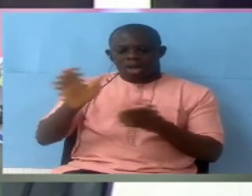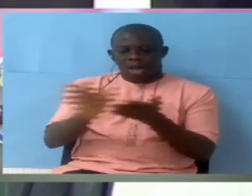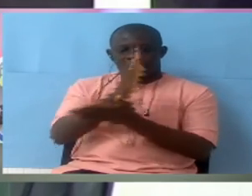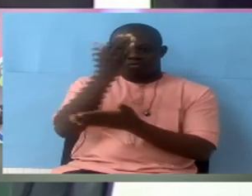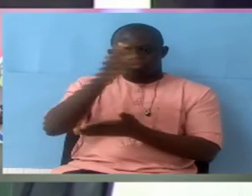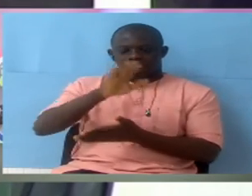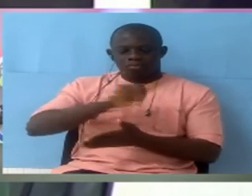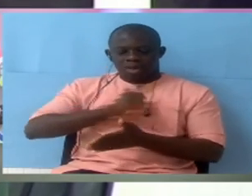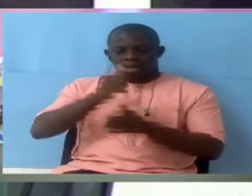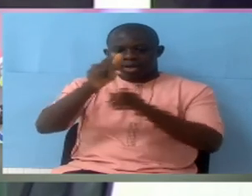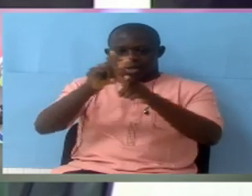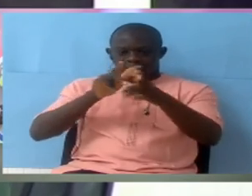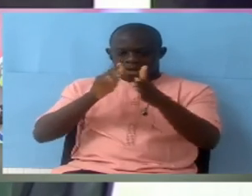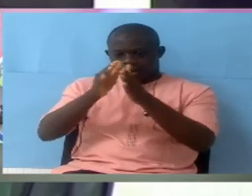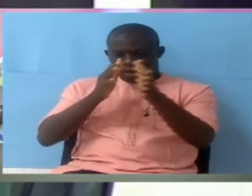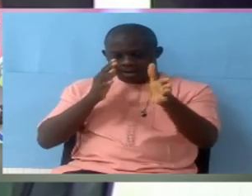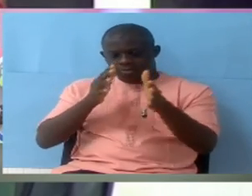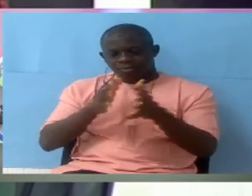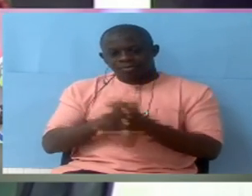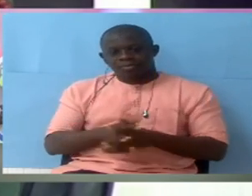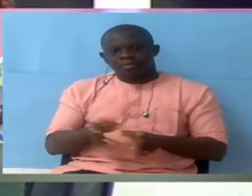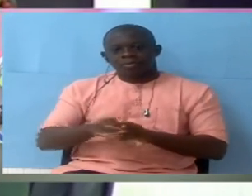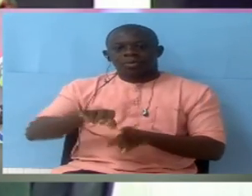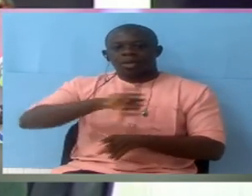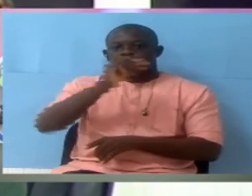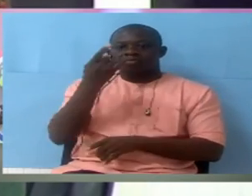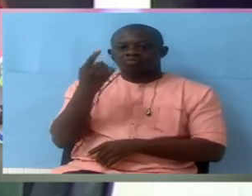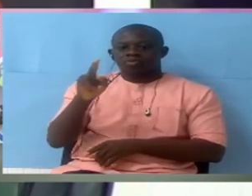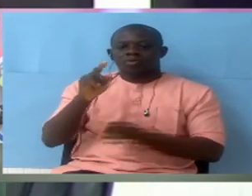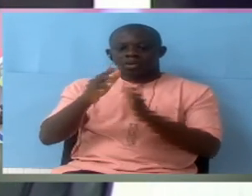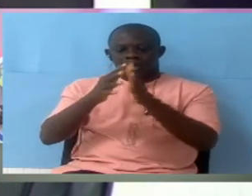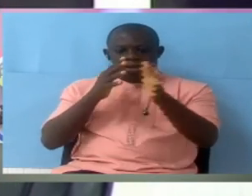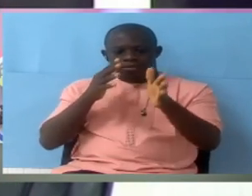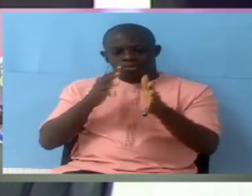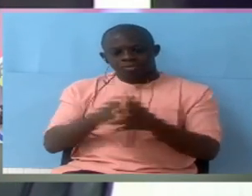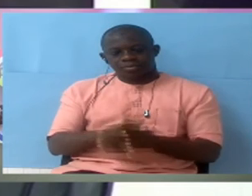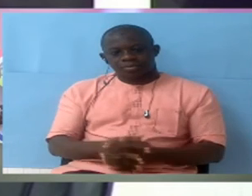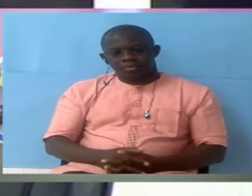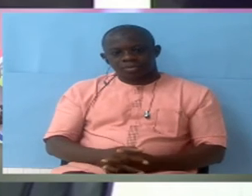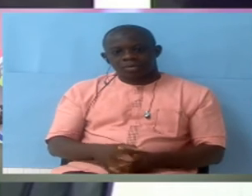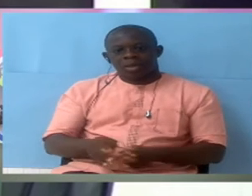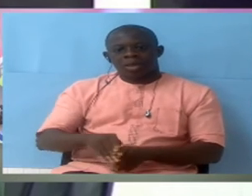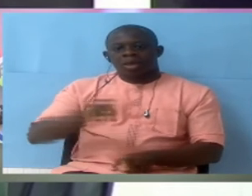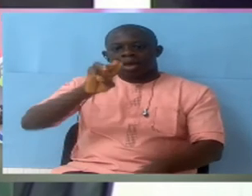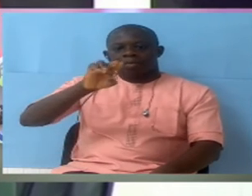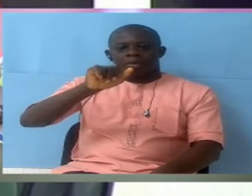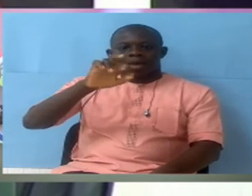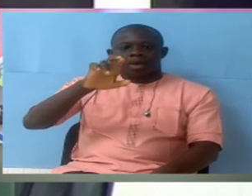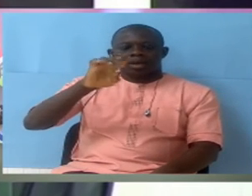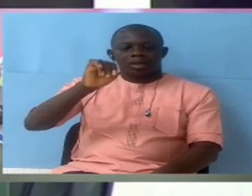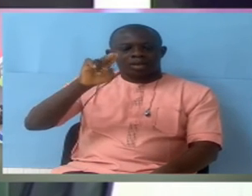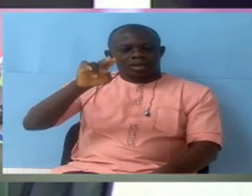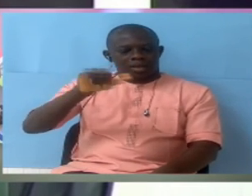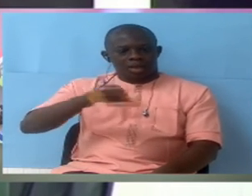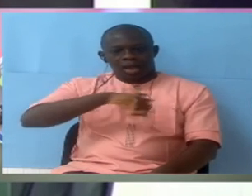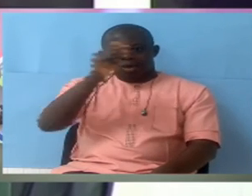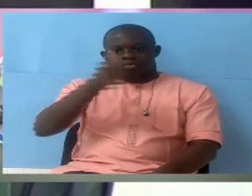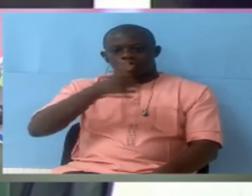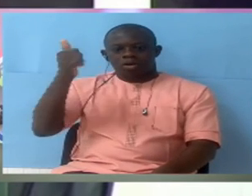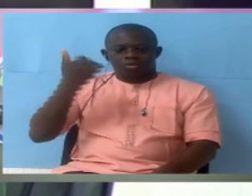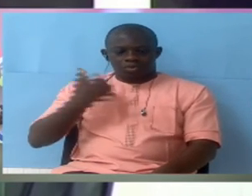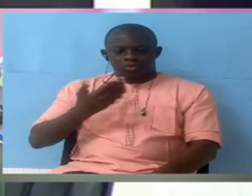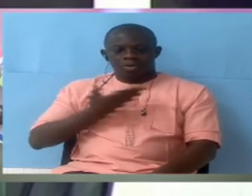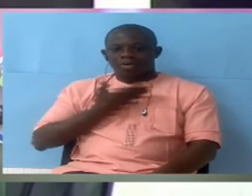lañ jëlé nak ci rang bi ma nekkon. And in the fourth row there Marena and others were there. Rang bu ñëkka ba Marena